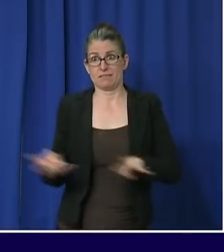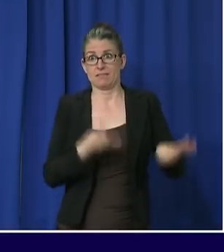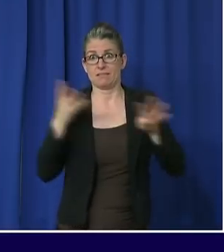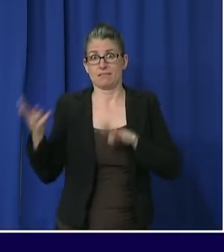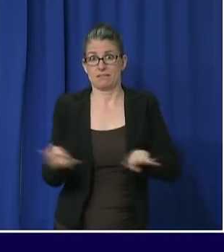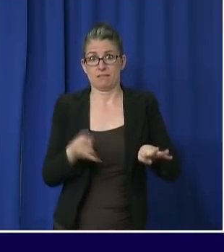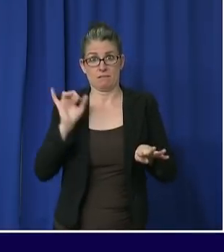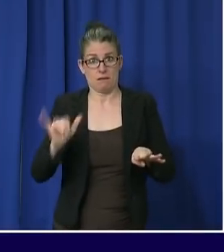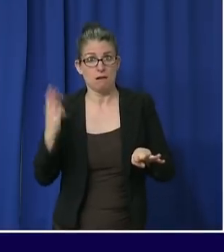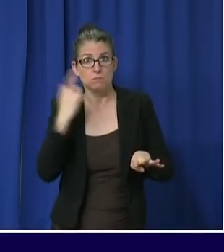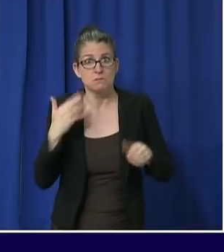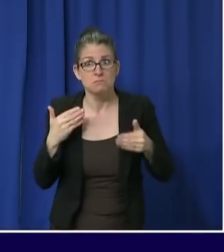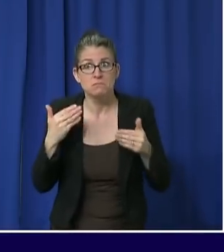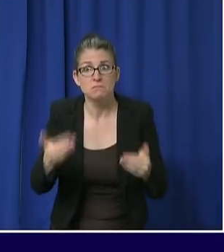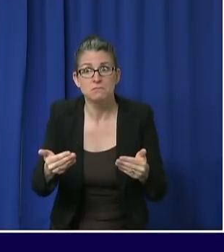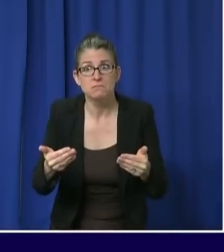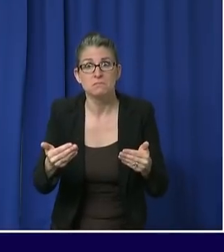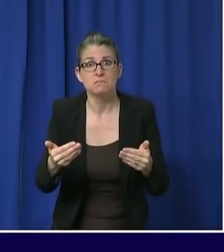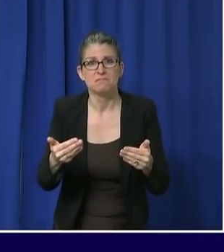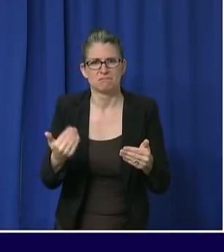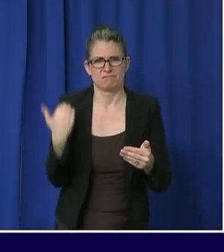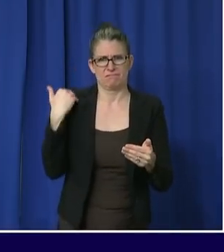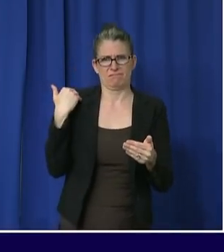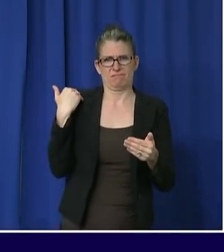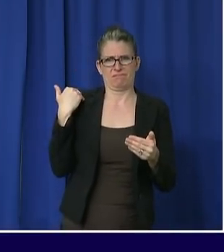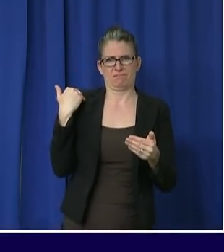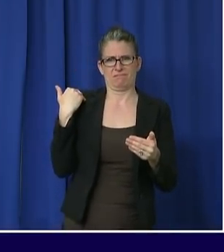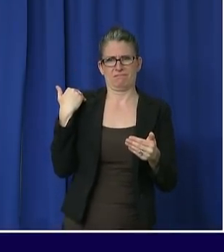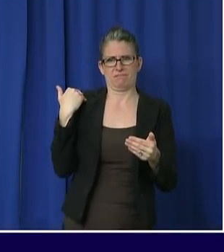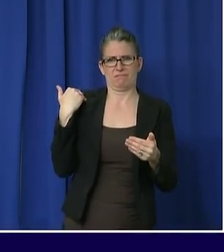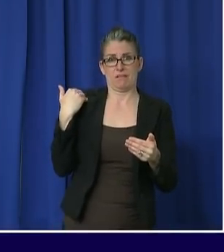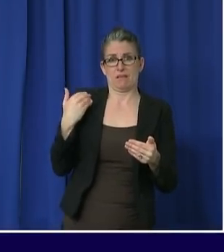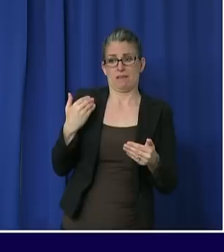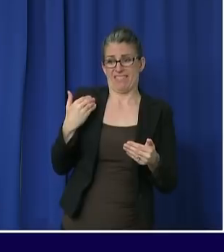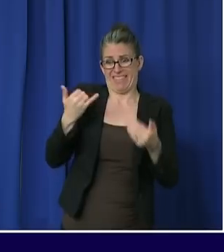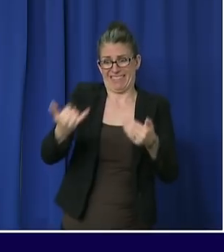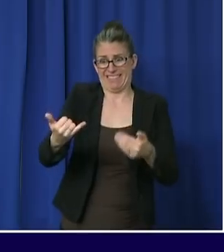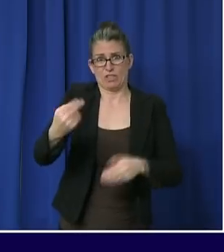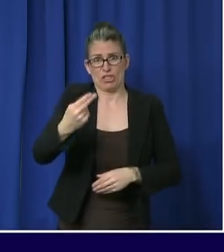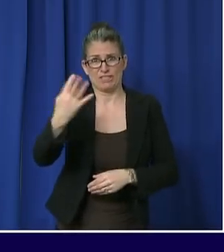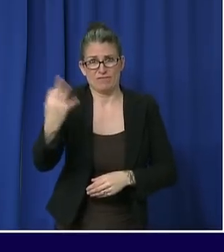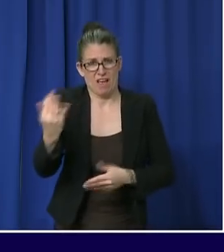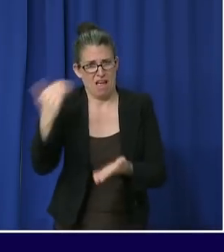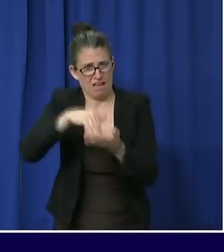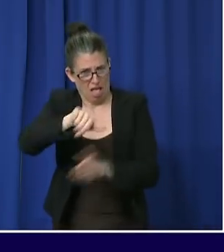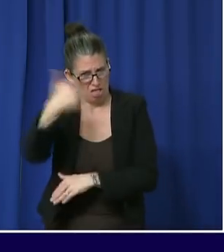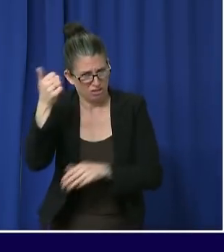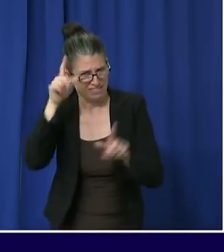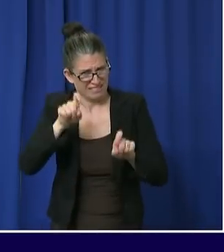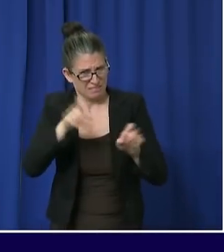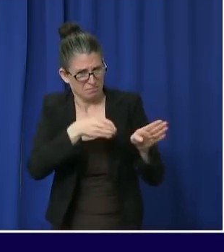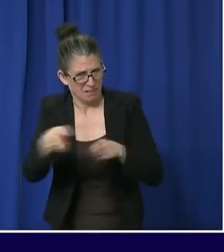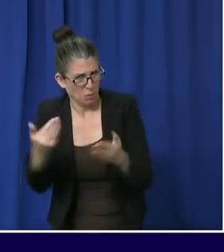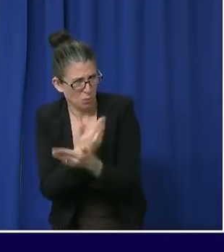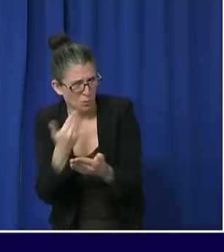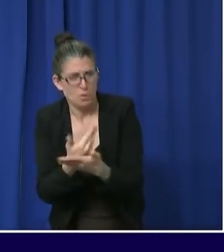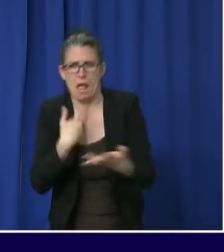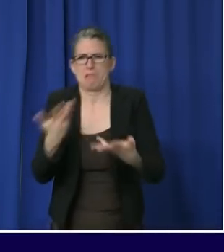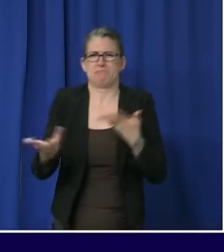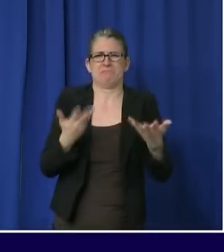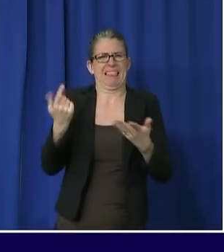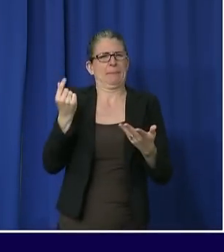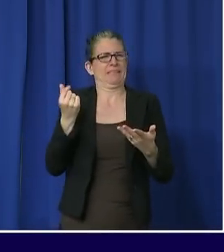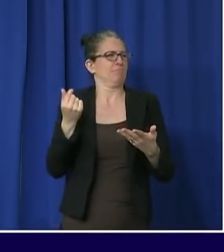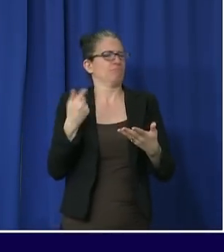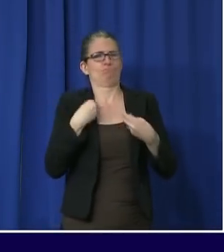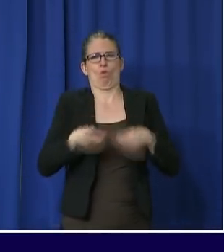week. I guess how much of a risk is the state taking by moving ahead now? I mean, what do you tell the governor when she